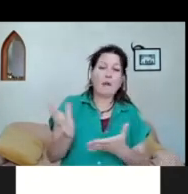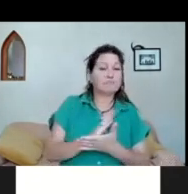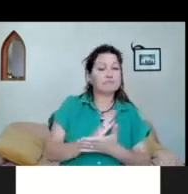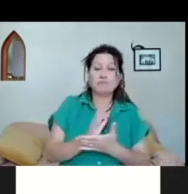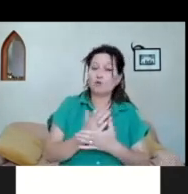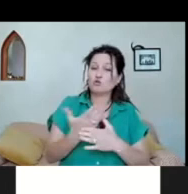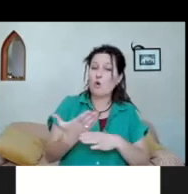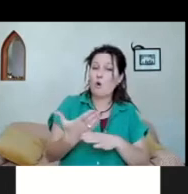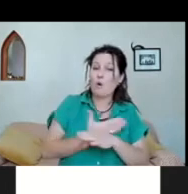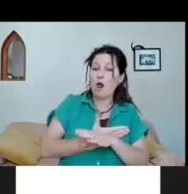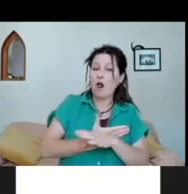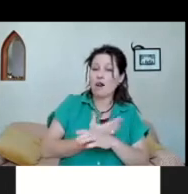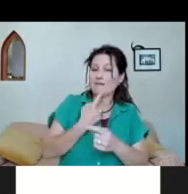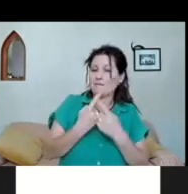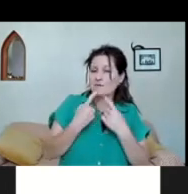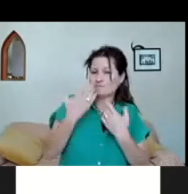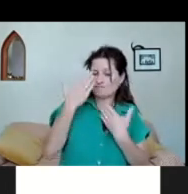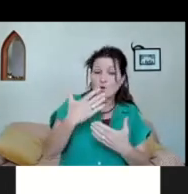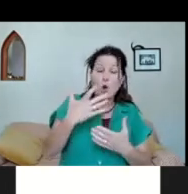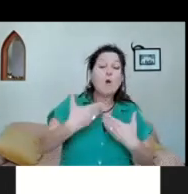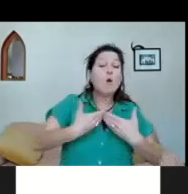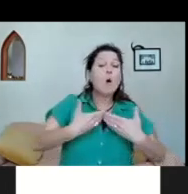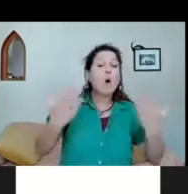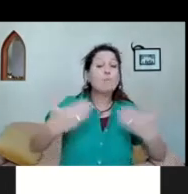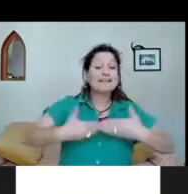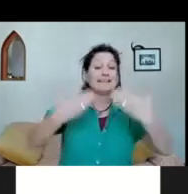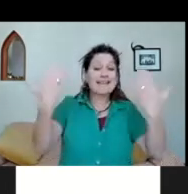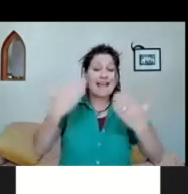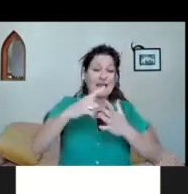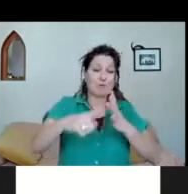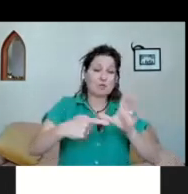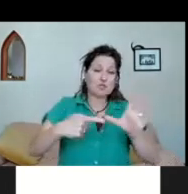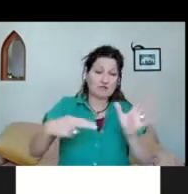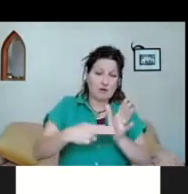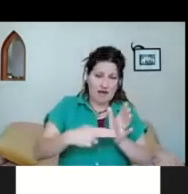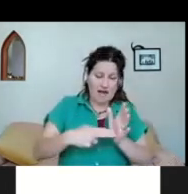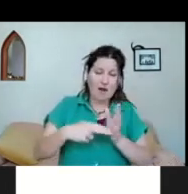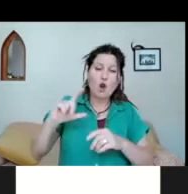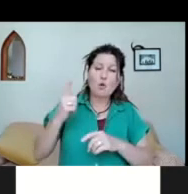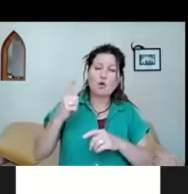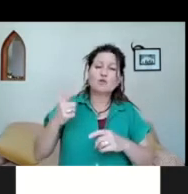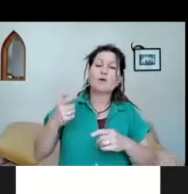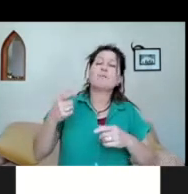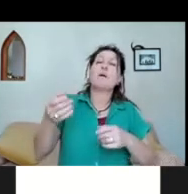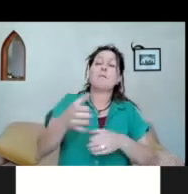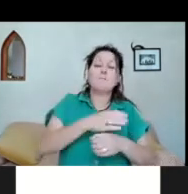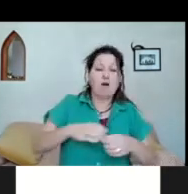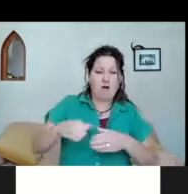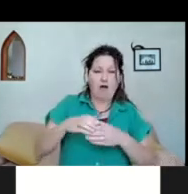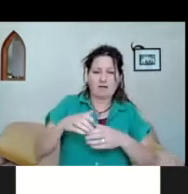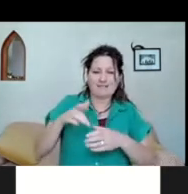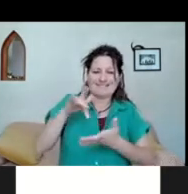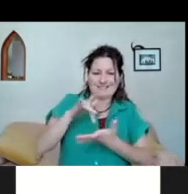the January will be the opening day of Lewisham as Borough of Culture. Liberty Festival itself